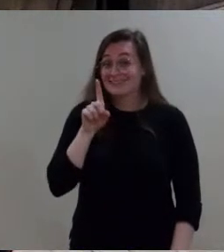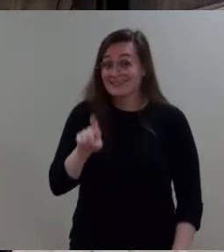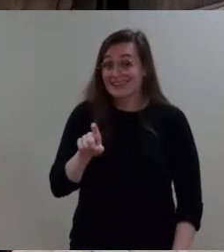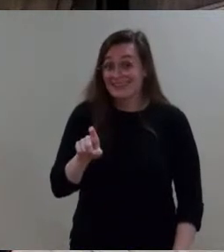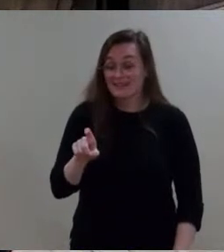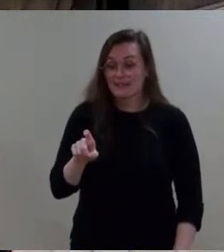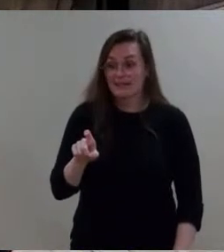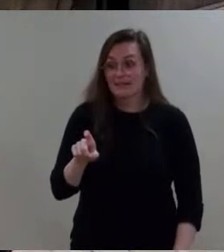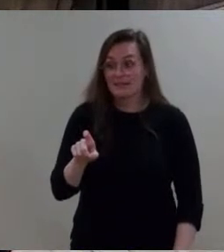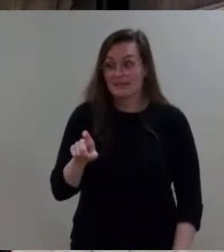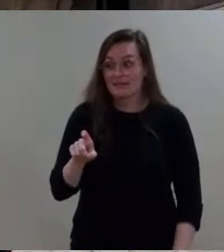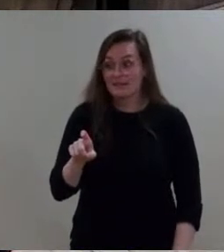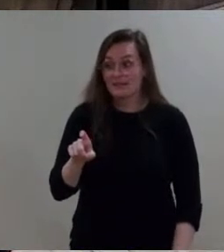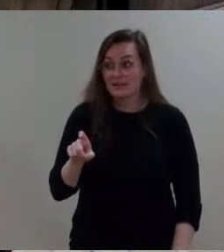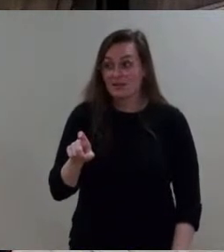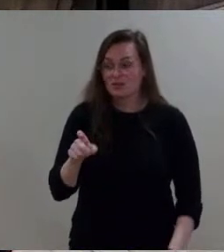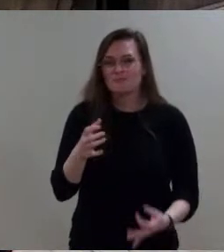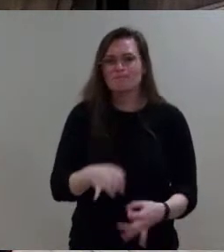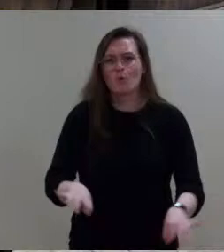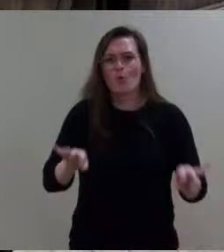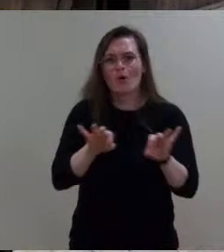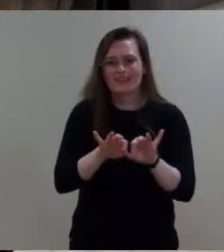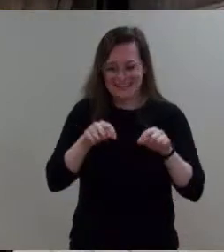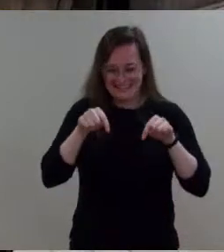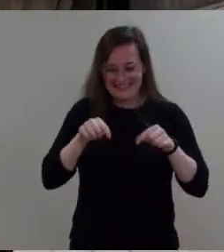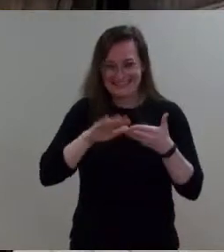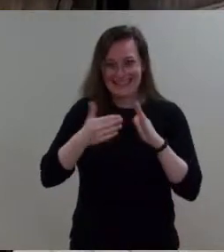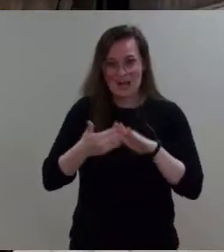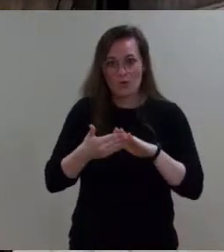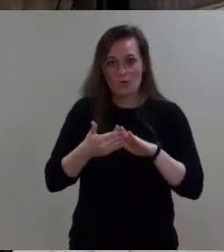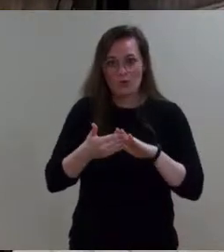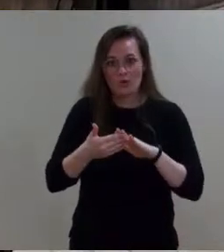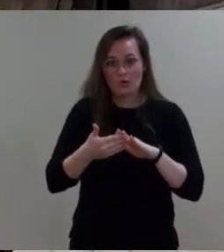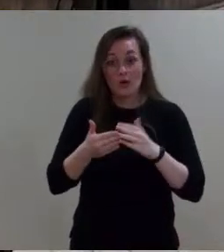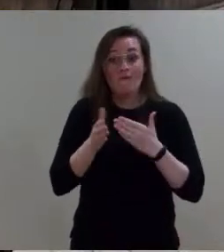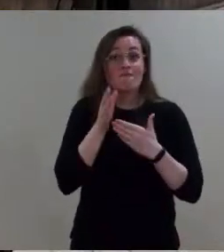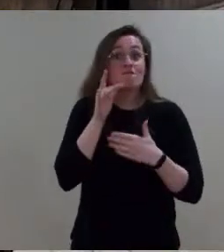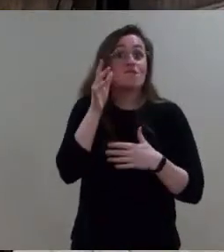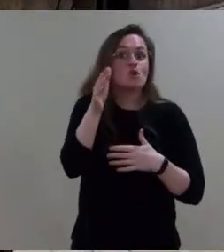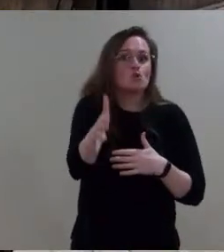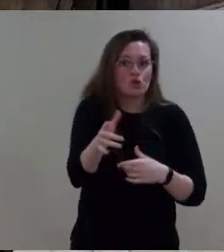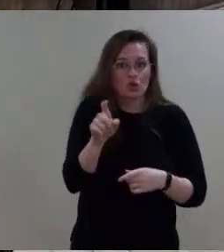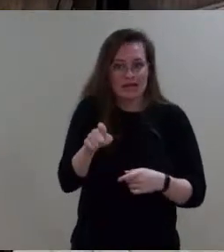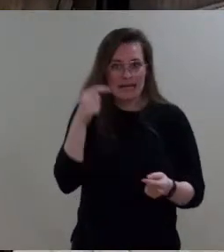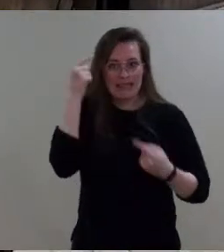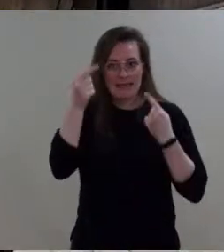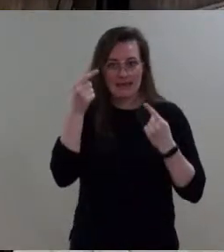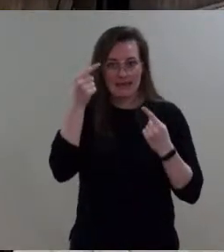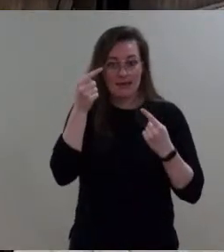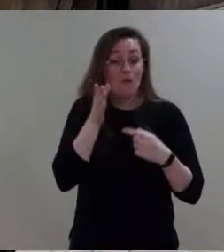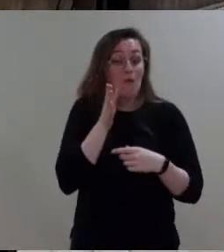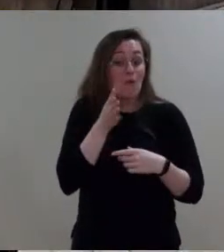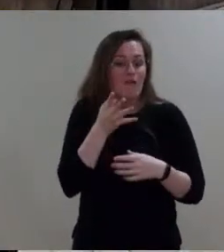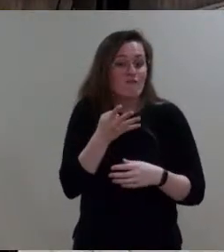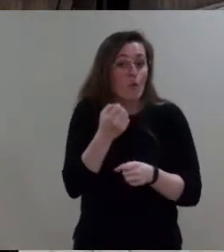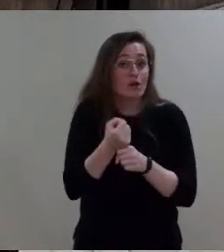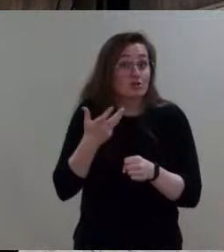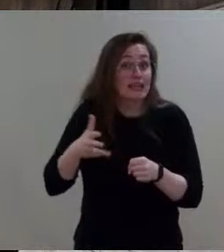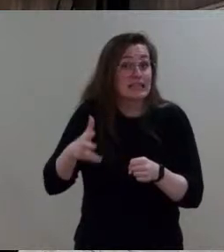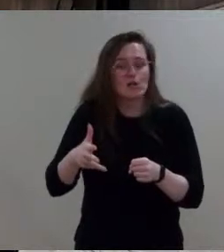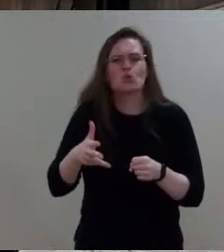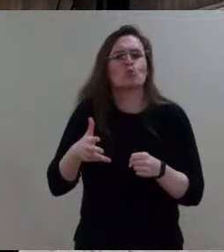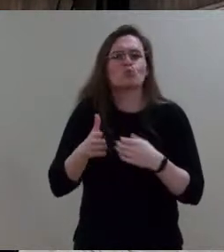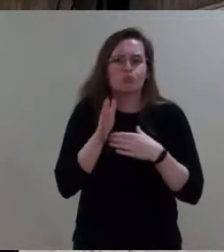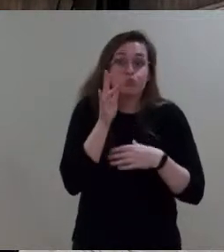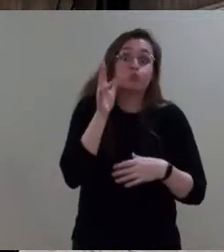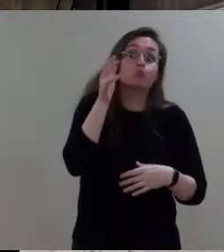think about the future of this town, not the next 4 years. Thank you. Thank you. All